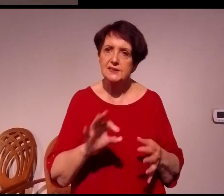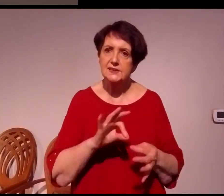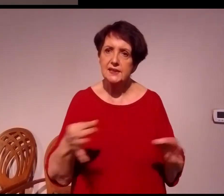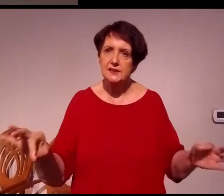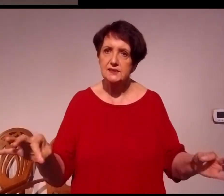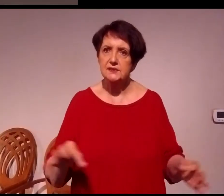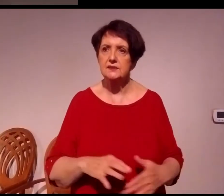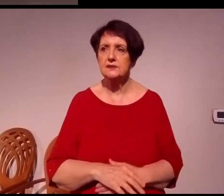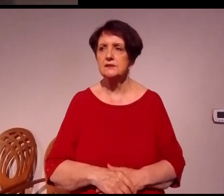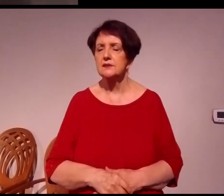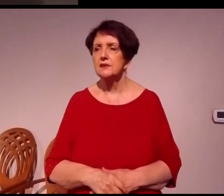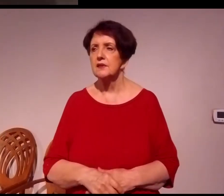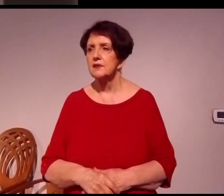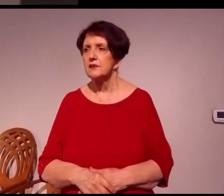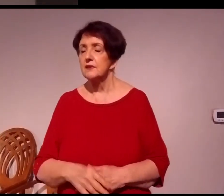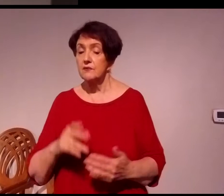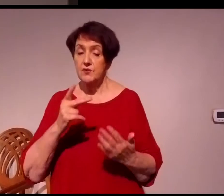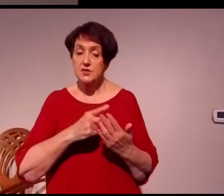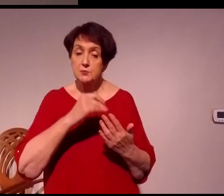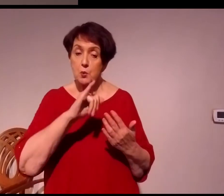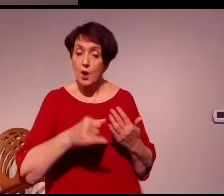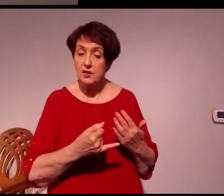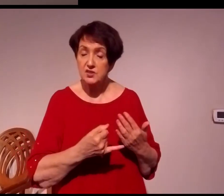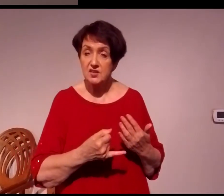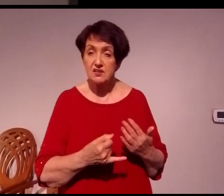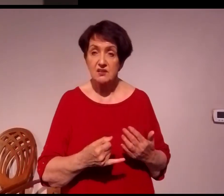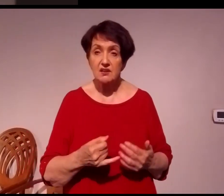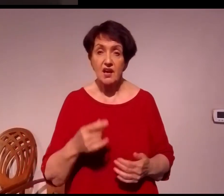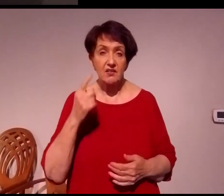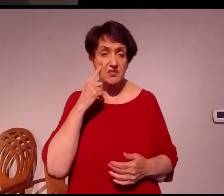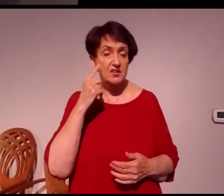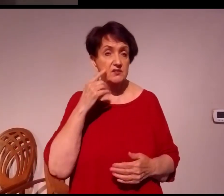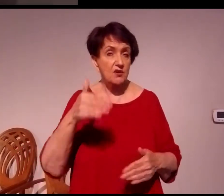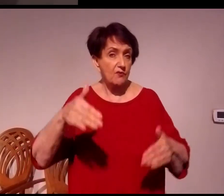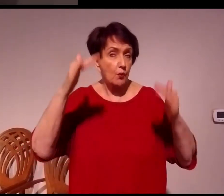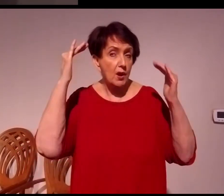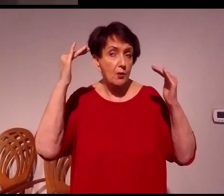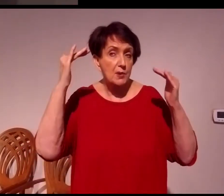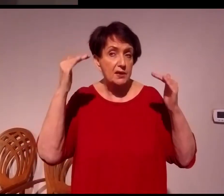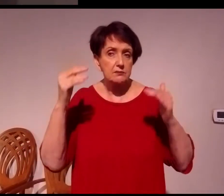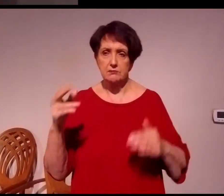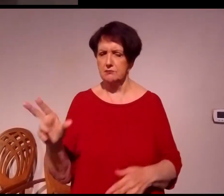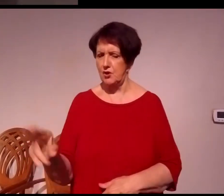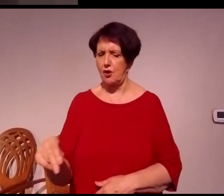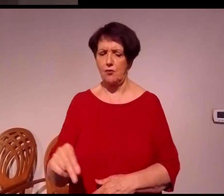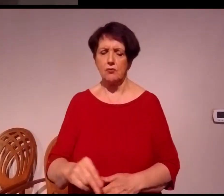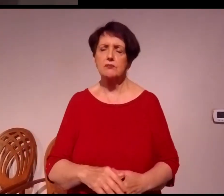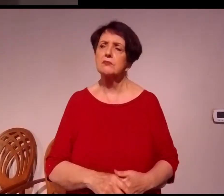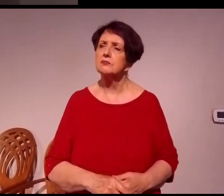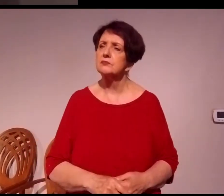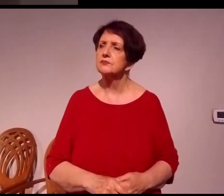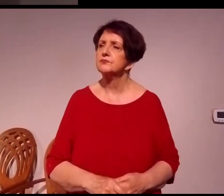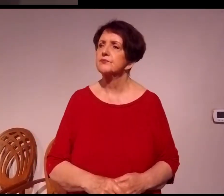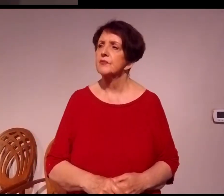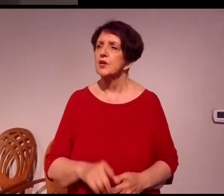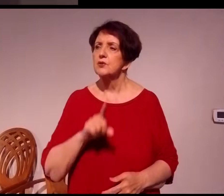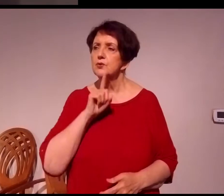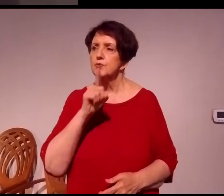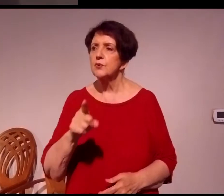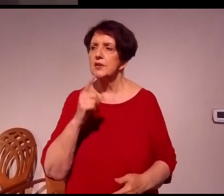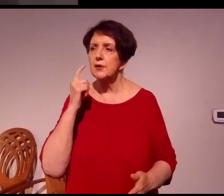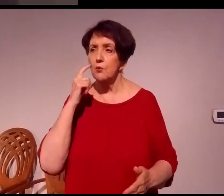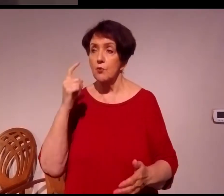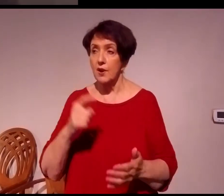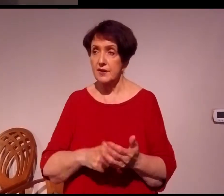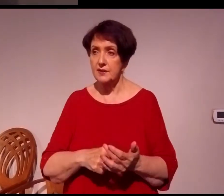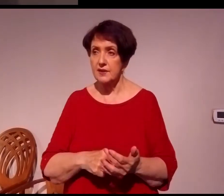this project that I feel is overwhelming? No. To really recognize that